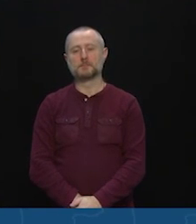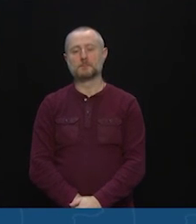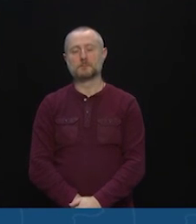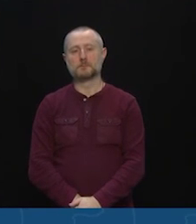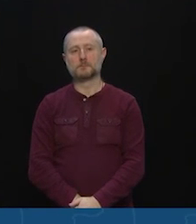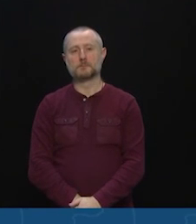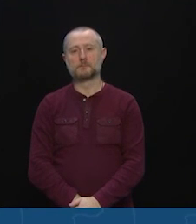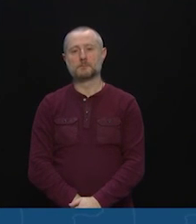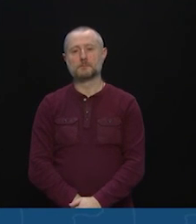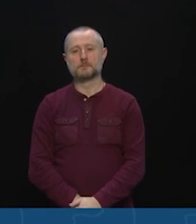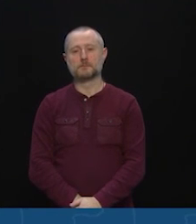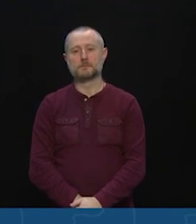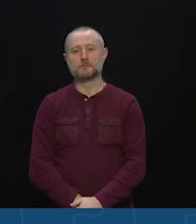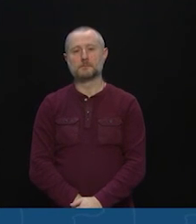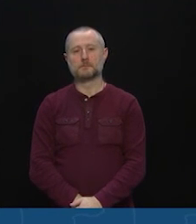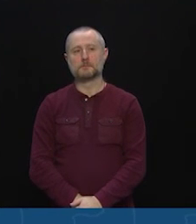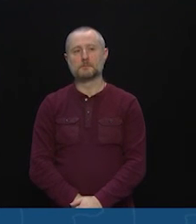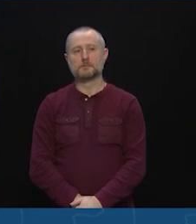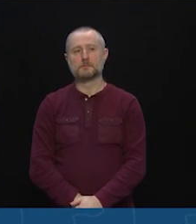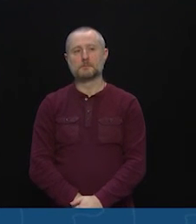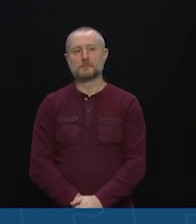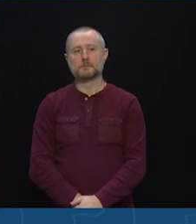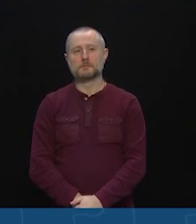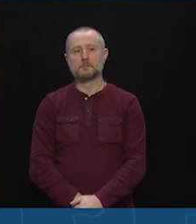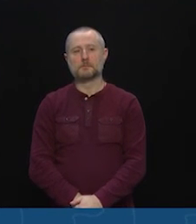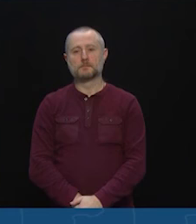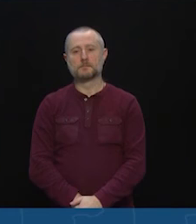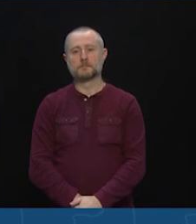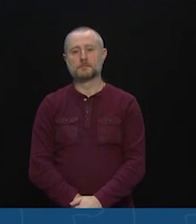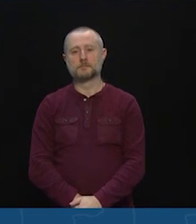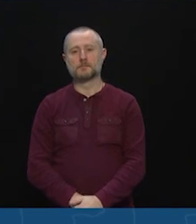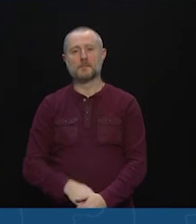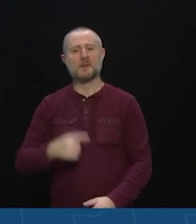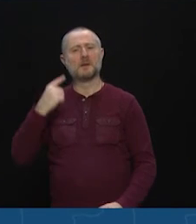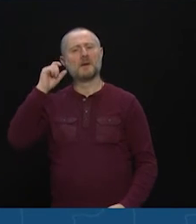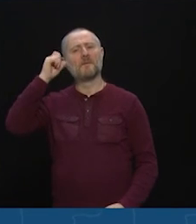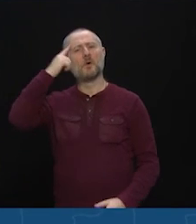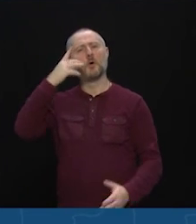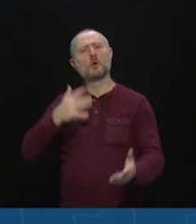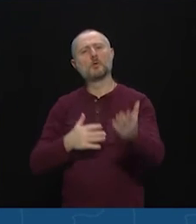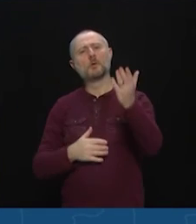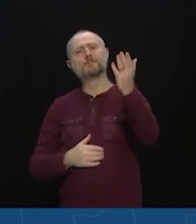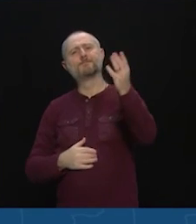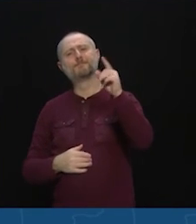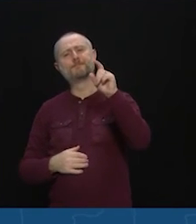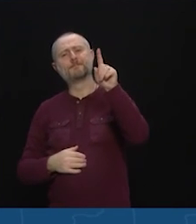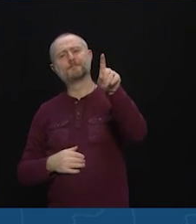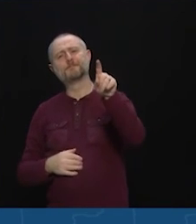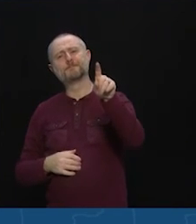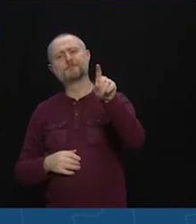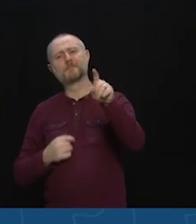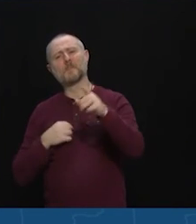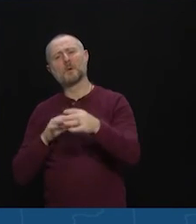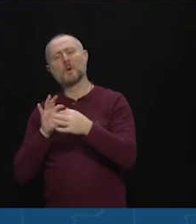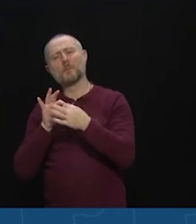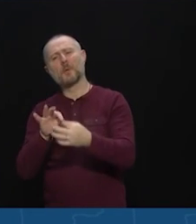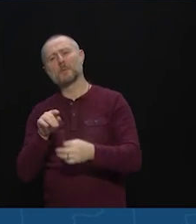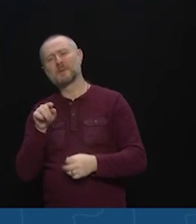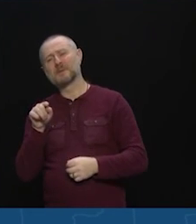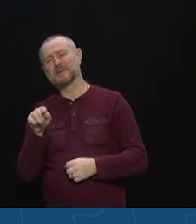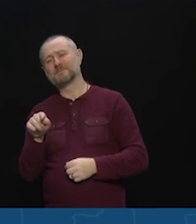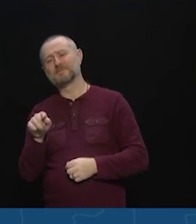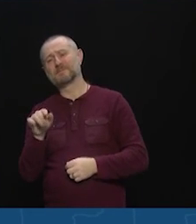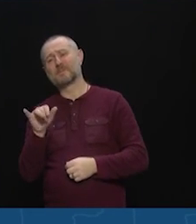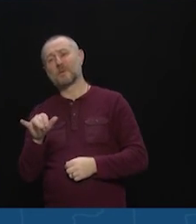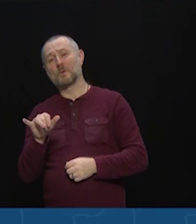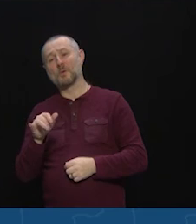Hi, Governor. For your administration, what are the next steps that you guys are taking when it comes to the court hearing? And then is there a metric